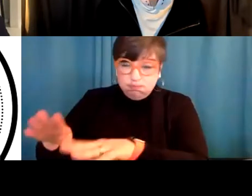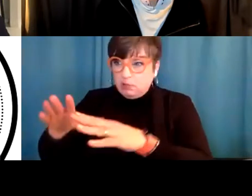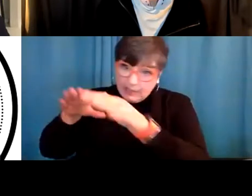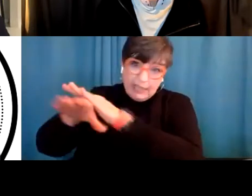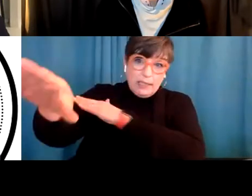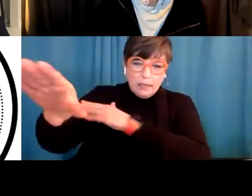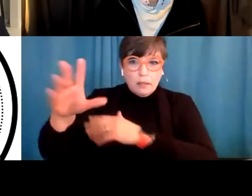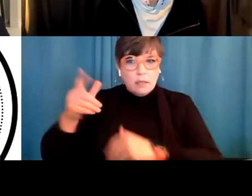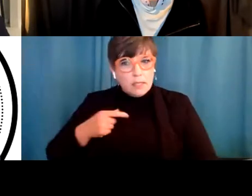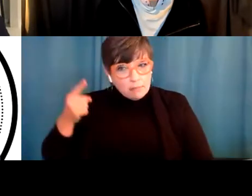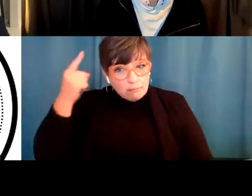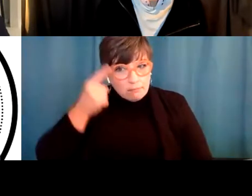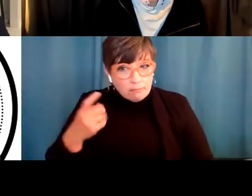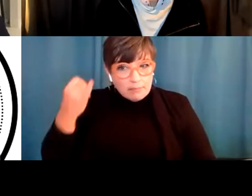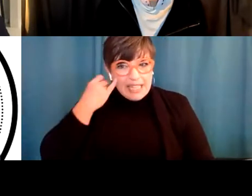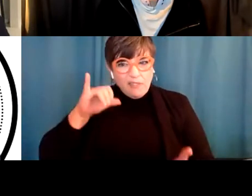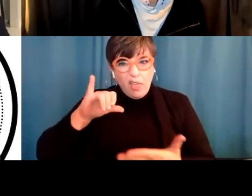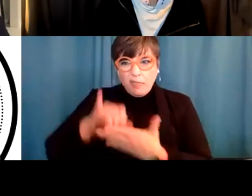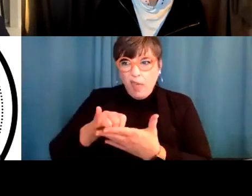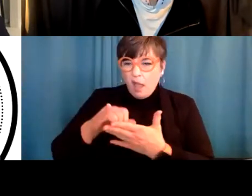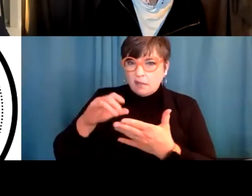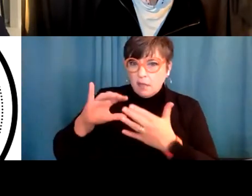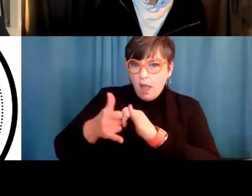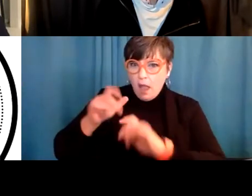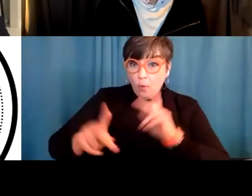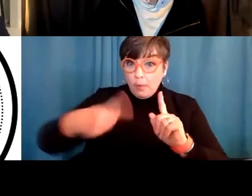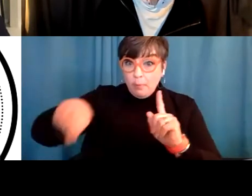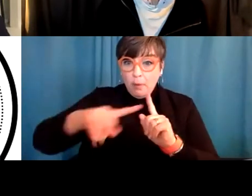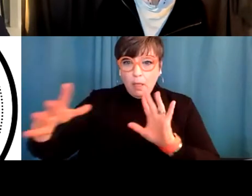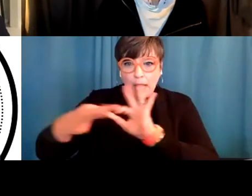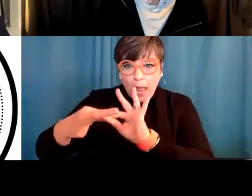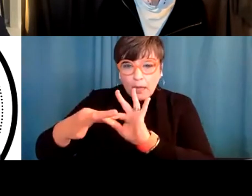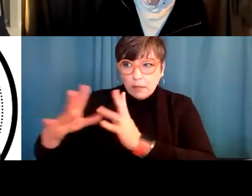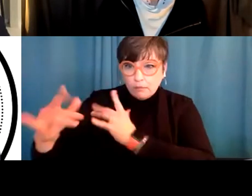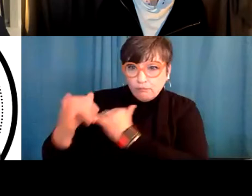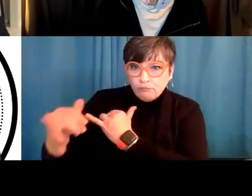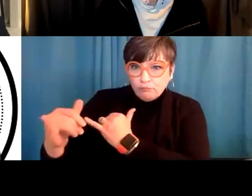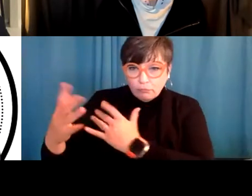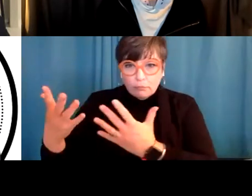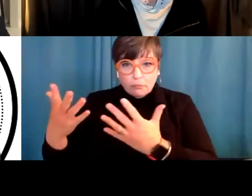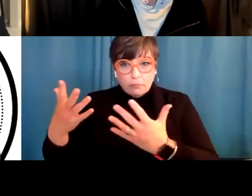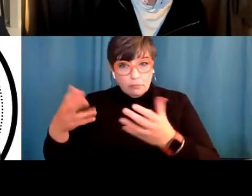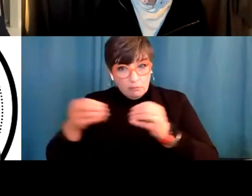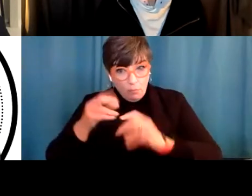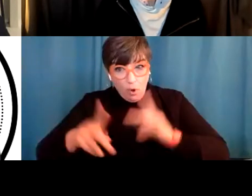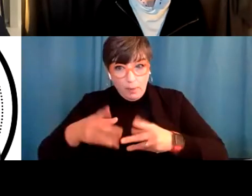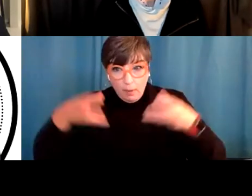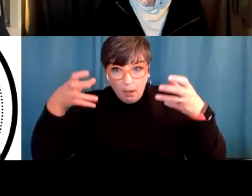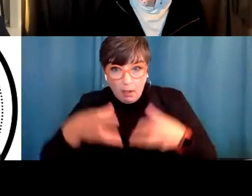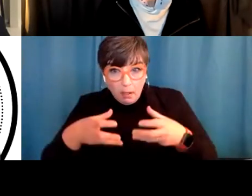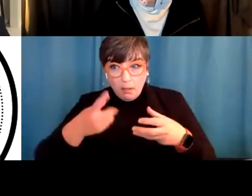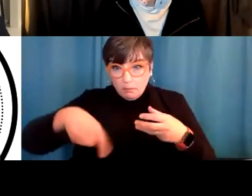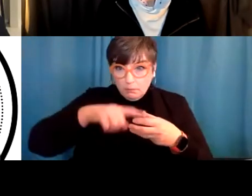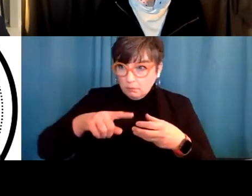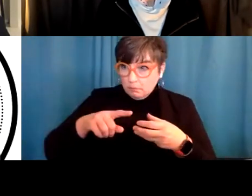that it's my non-empirical sense anyway, that we could, more people collectively agreed that was not okay.